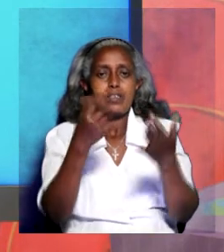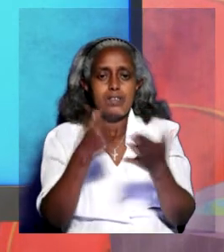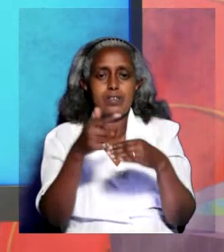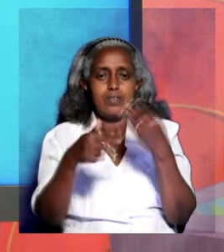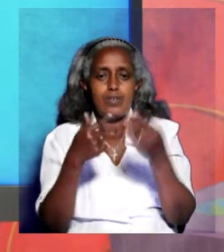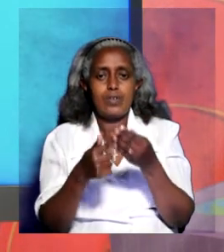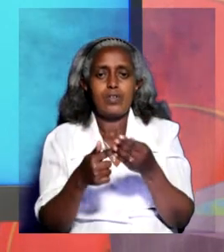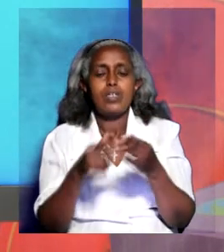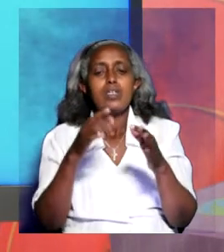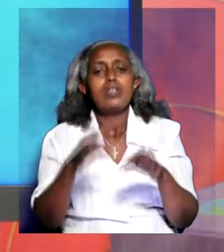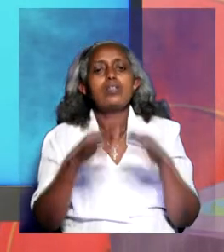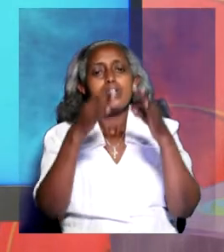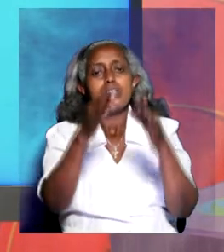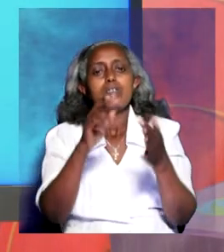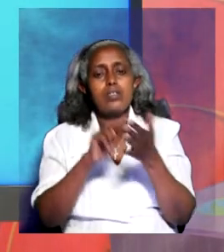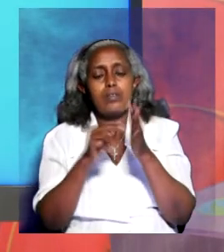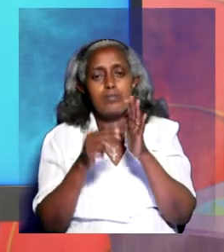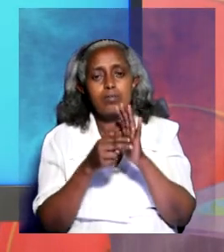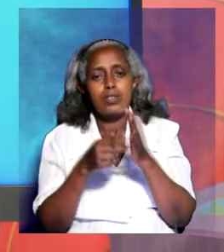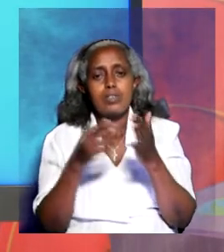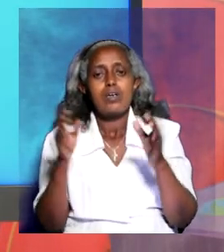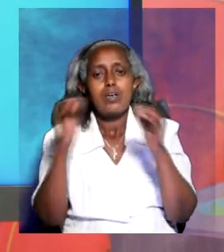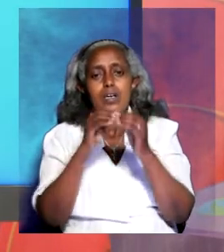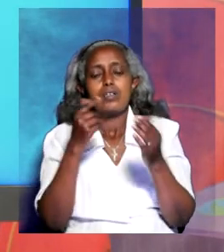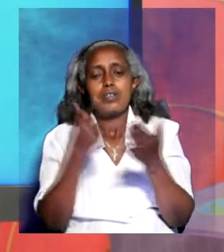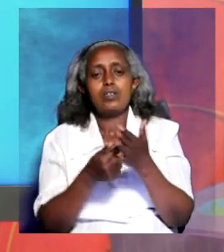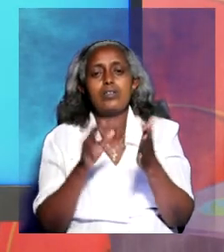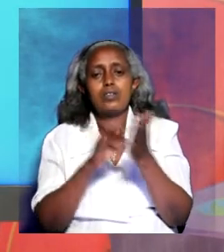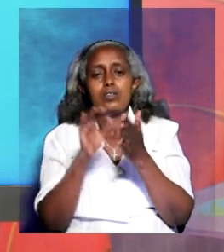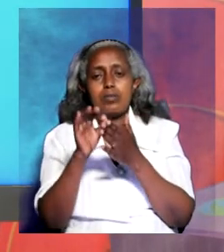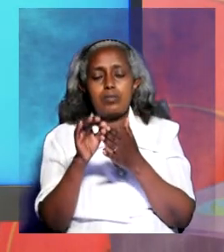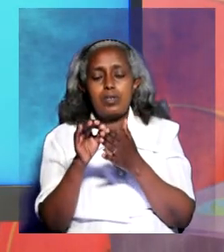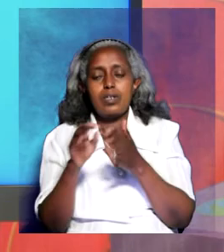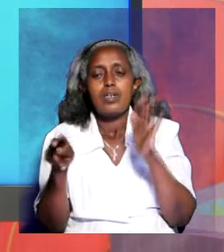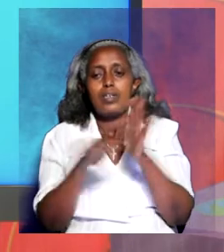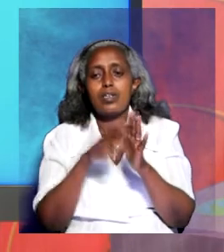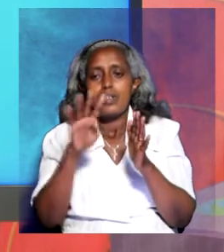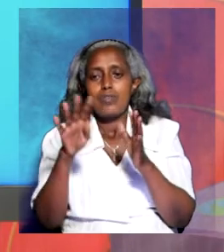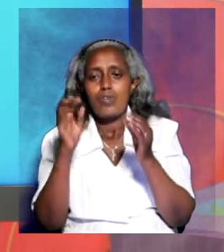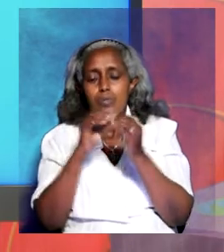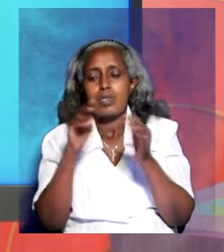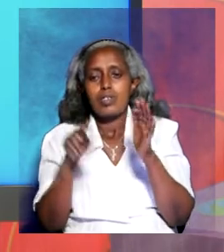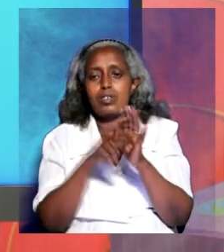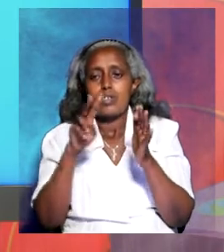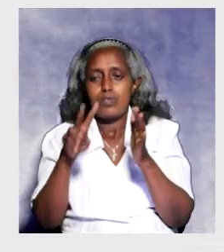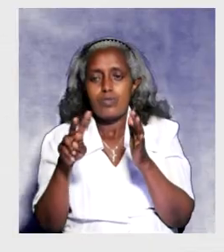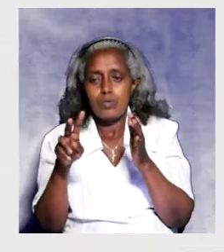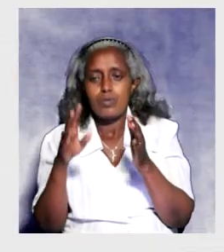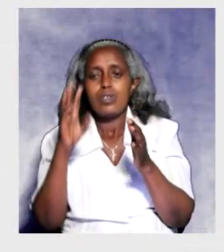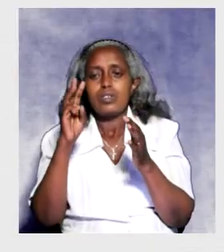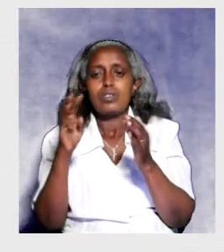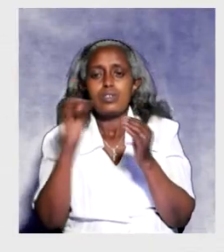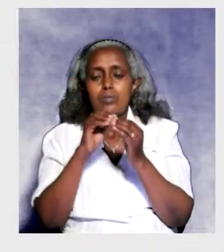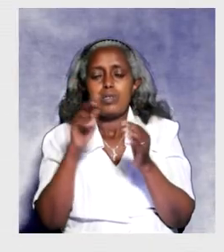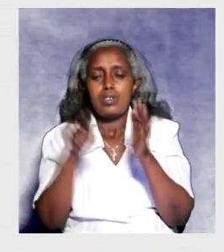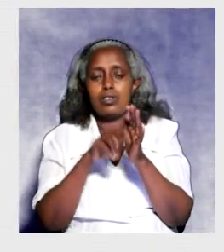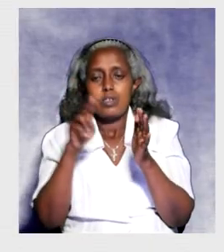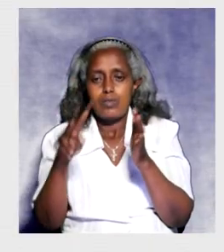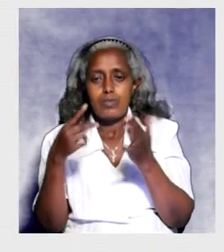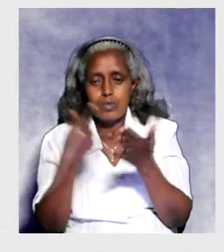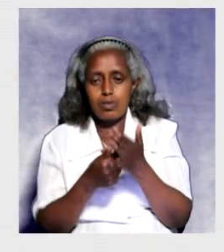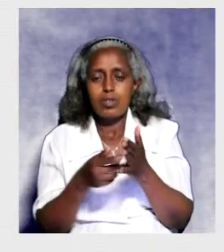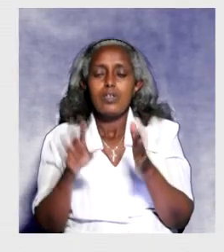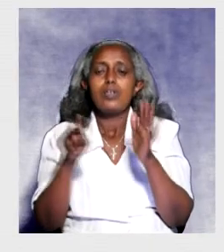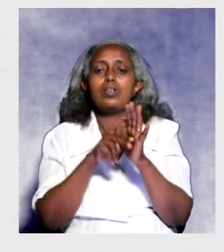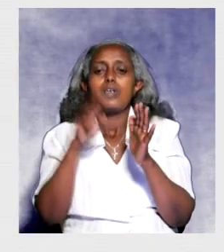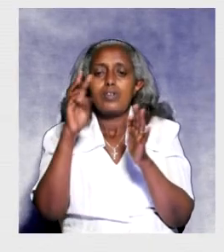Therefore, translating means adding this number. So negative 4 plus negative 2, 6 plus negative 2, you get